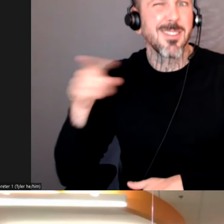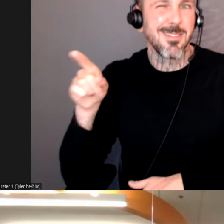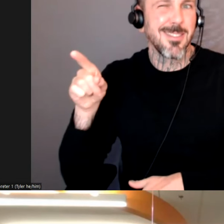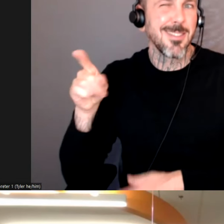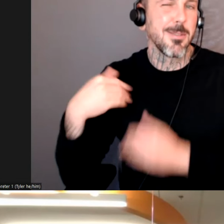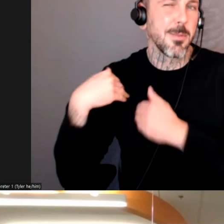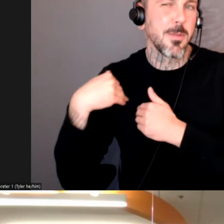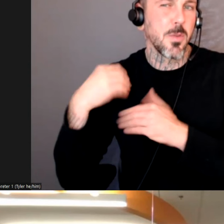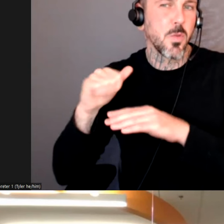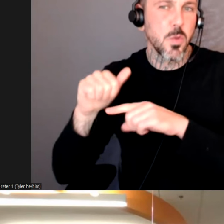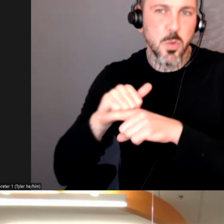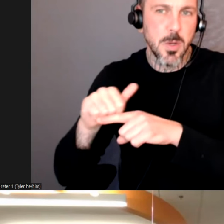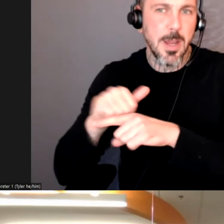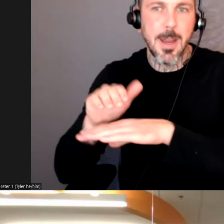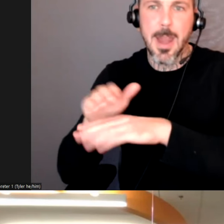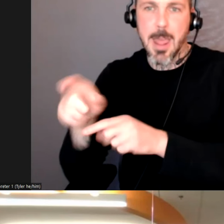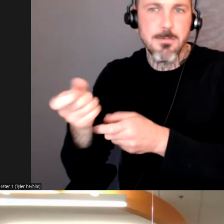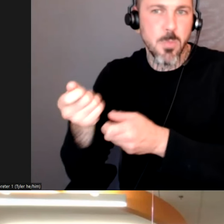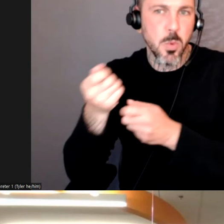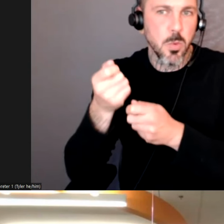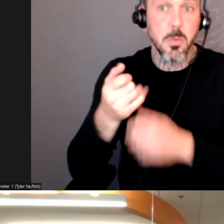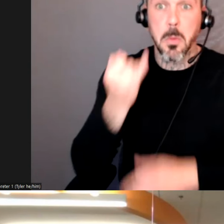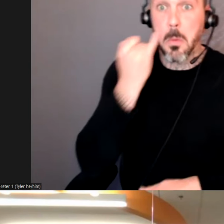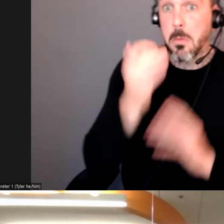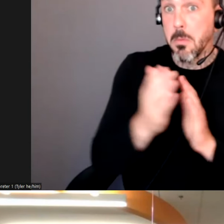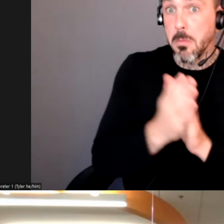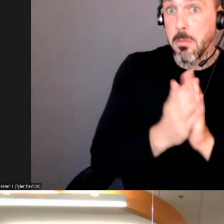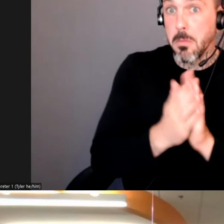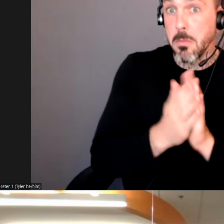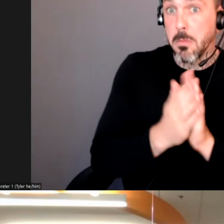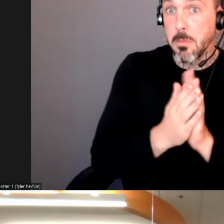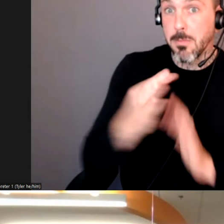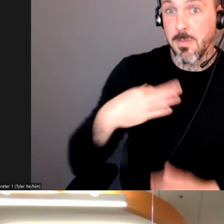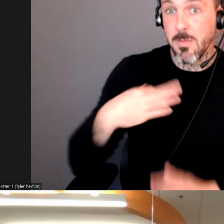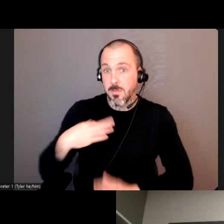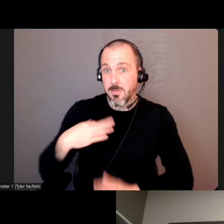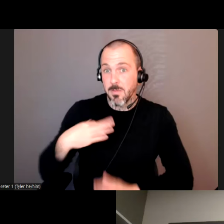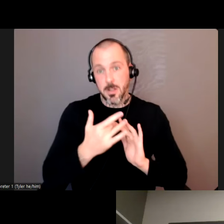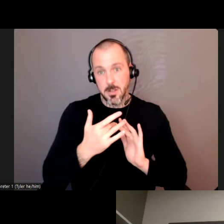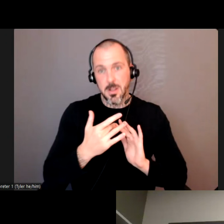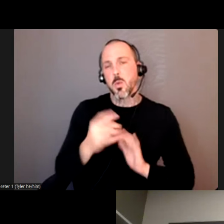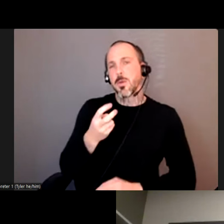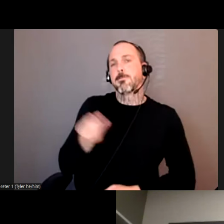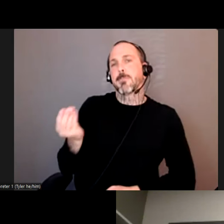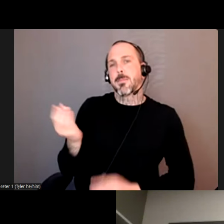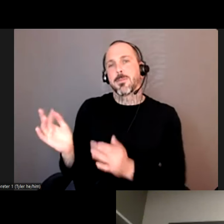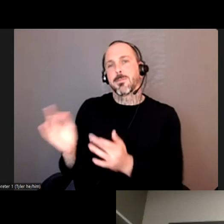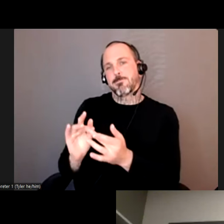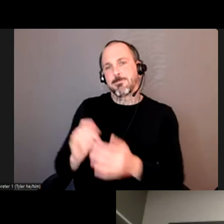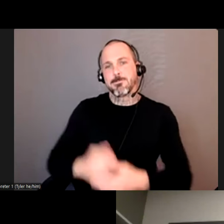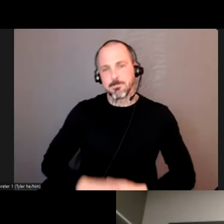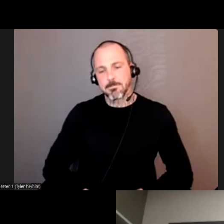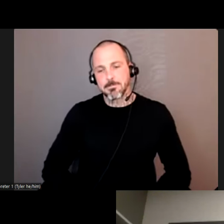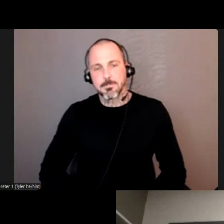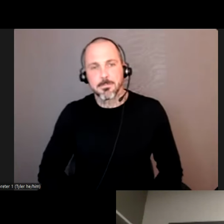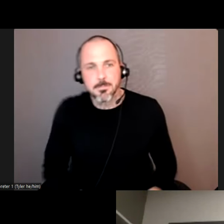reach out to us, and we can put you in contact with Stephanie. Great. And I think this is a common question about being, once you're frauded